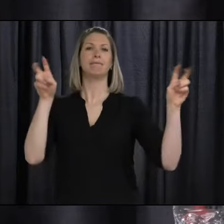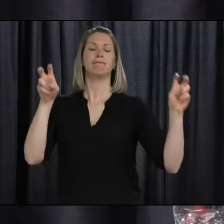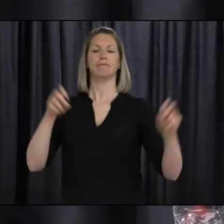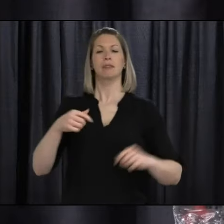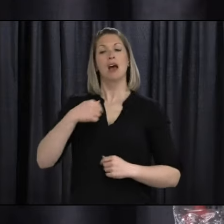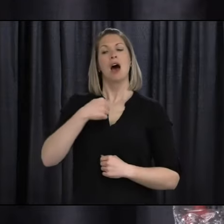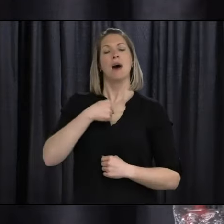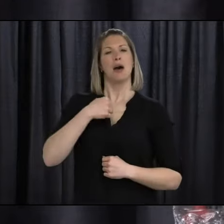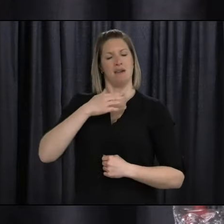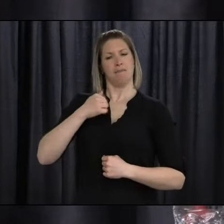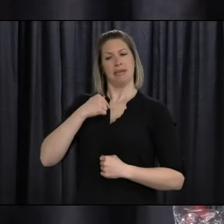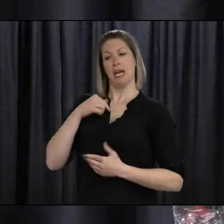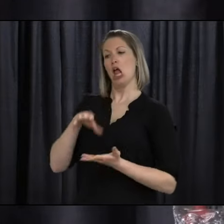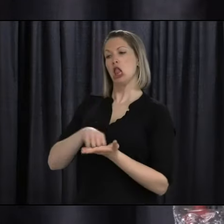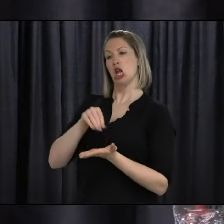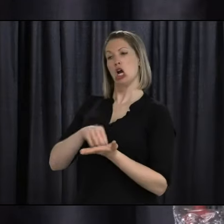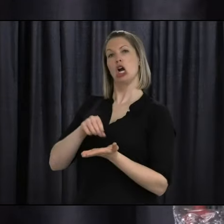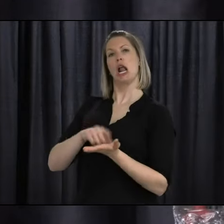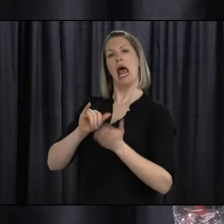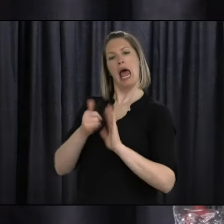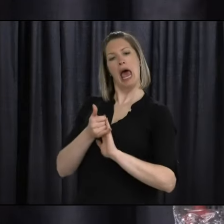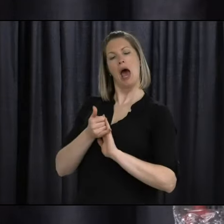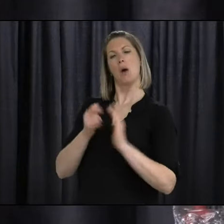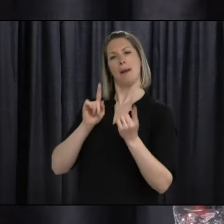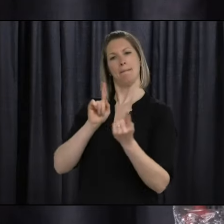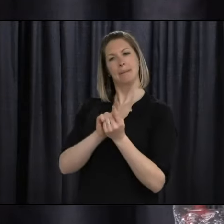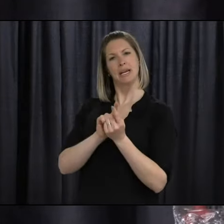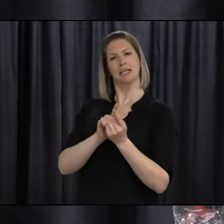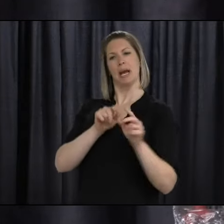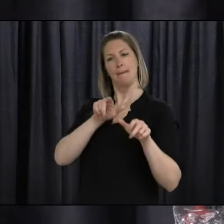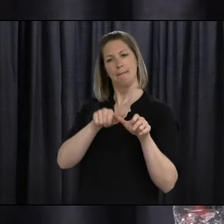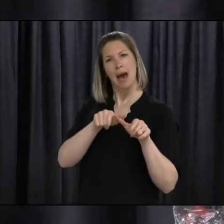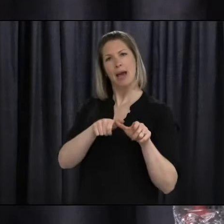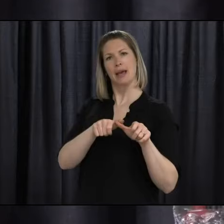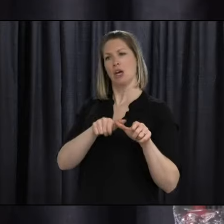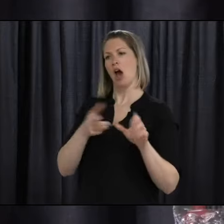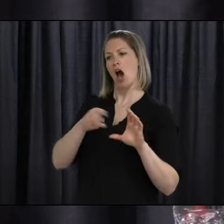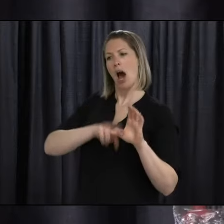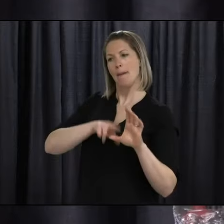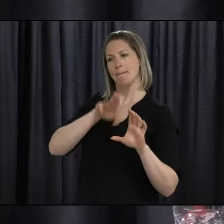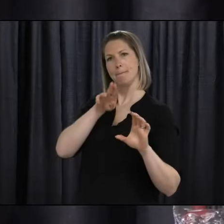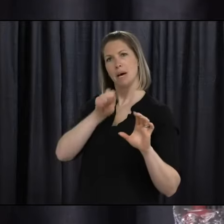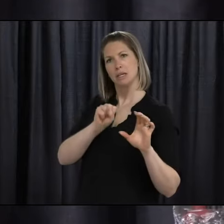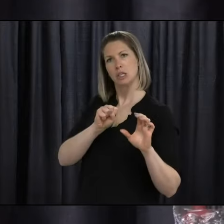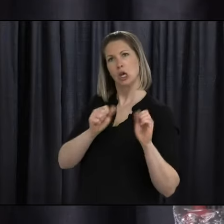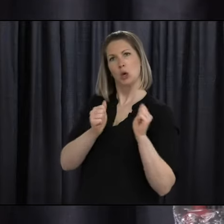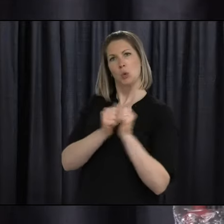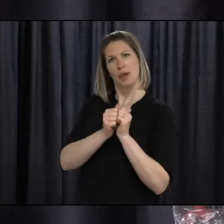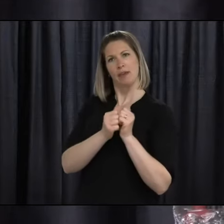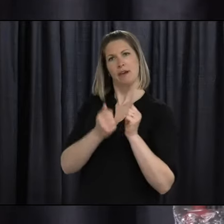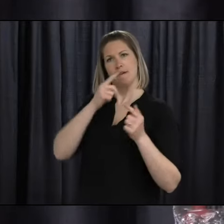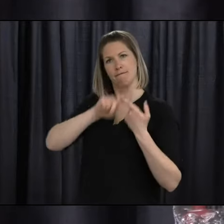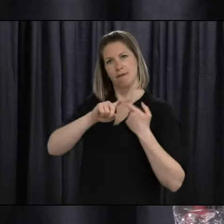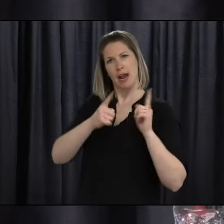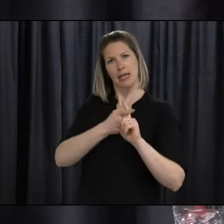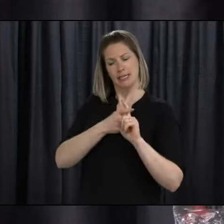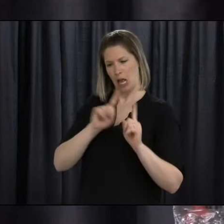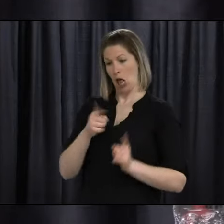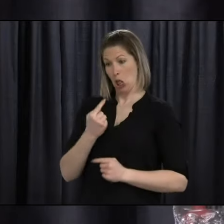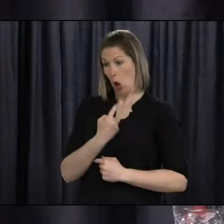without mom, to bike without mom, and to get on the bus, and I'm proud of myself." Obviously, some of those activities now have